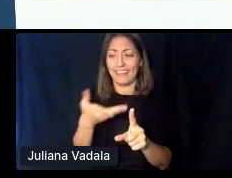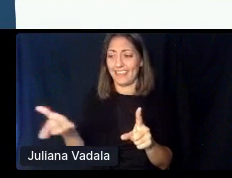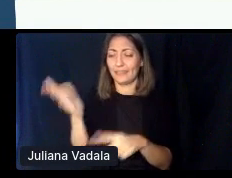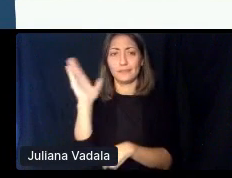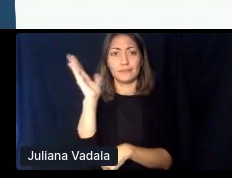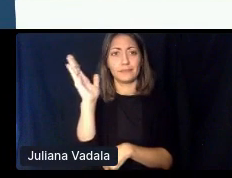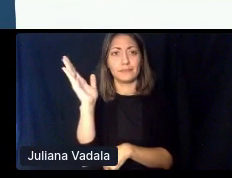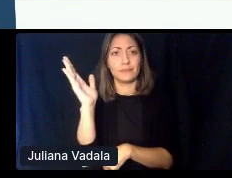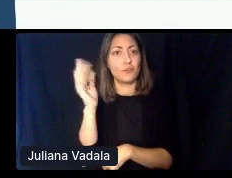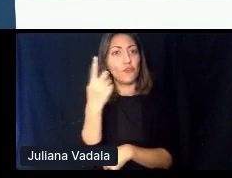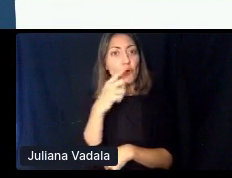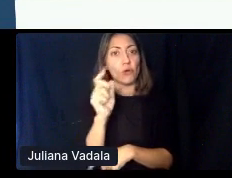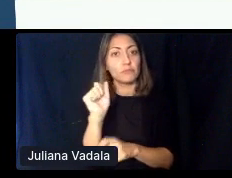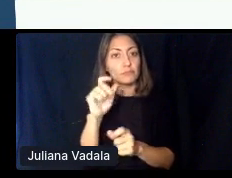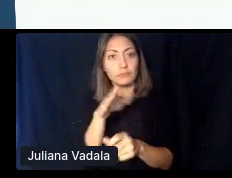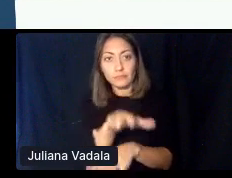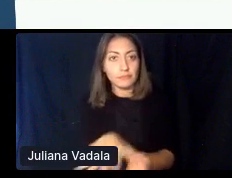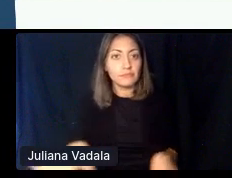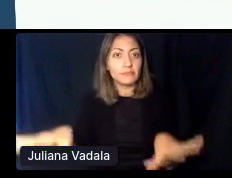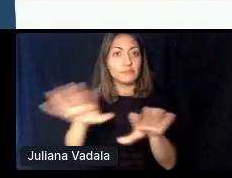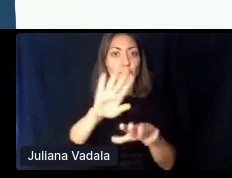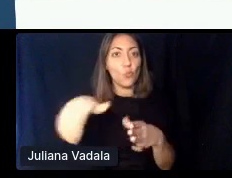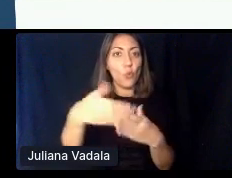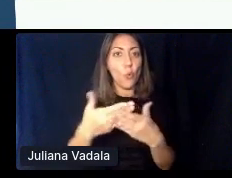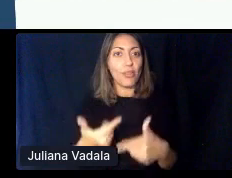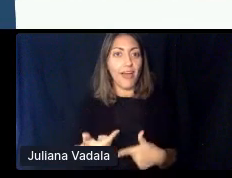of your organizing and other parts of your life?